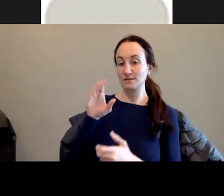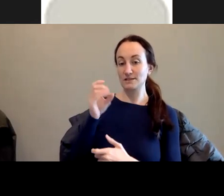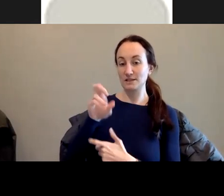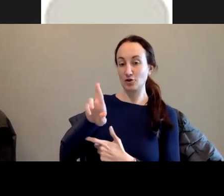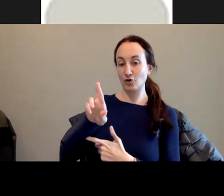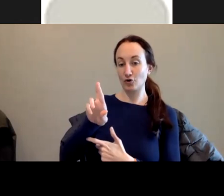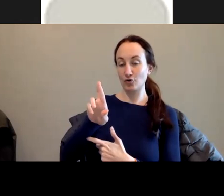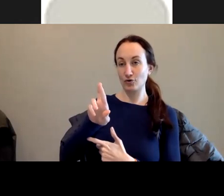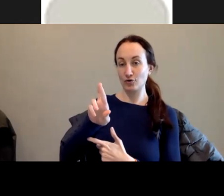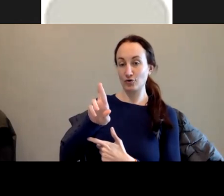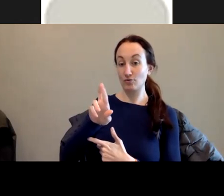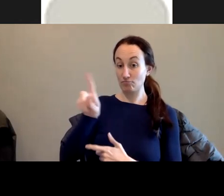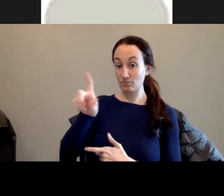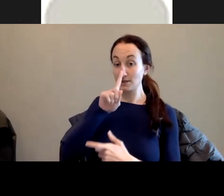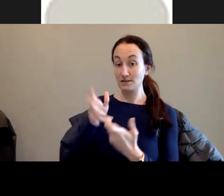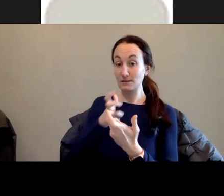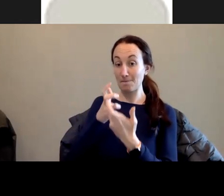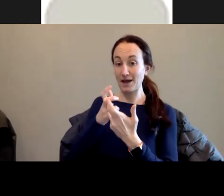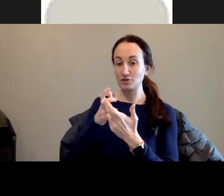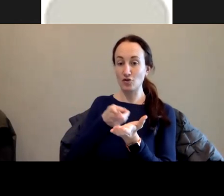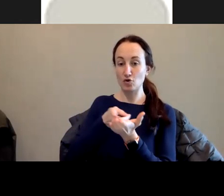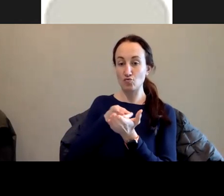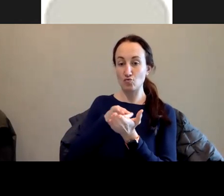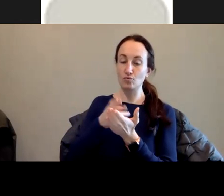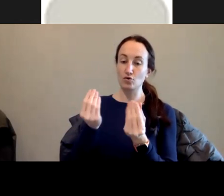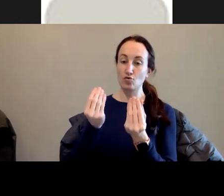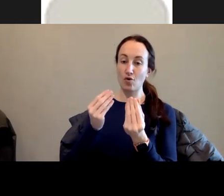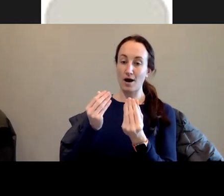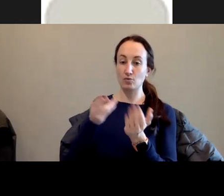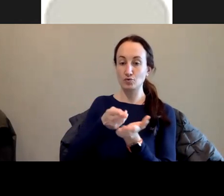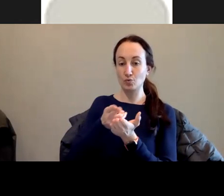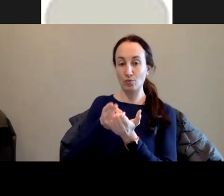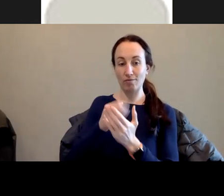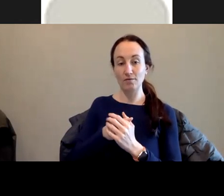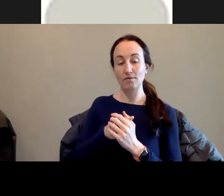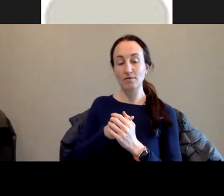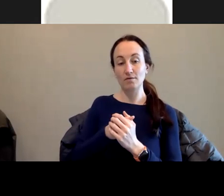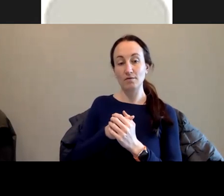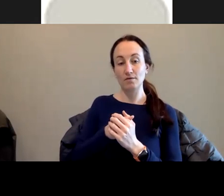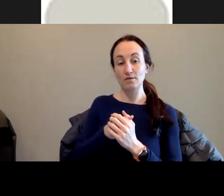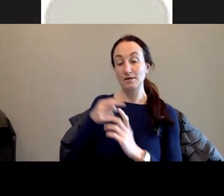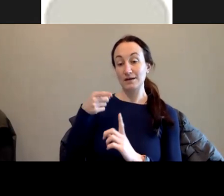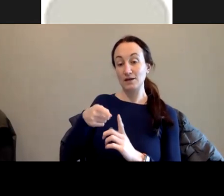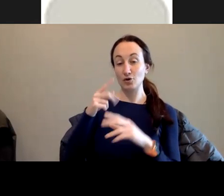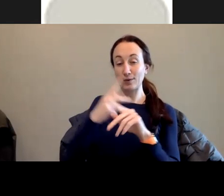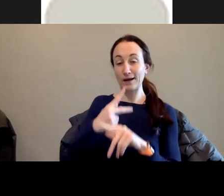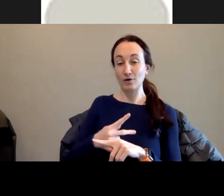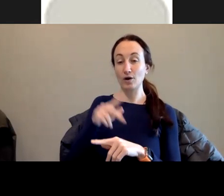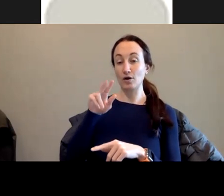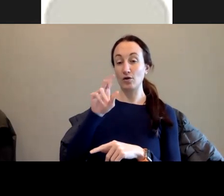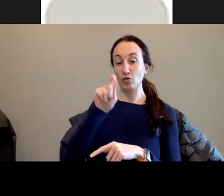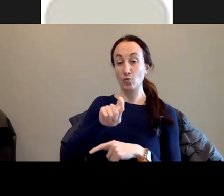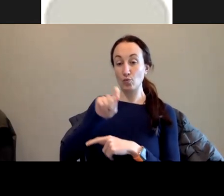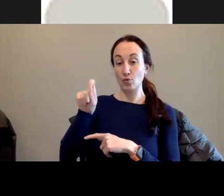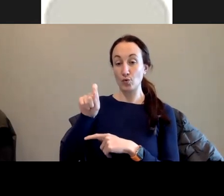shape. Does it match the ground truth? And we calculate the root mean square error